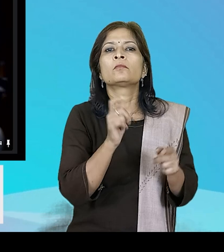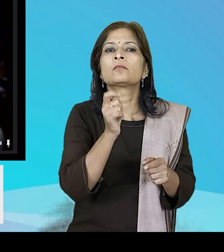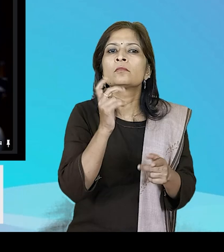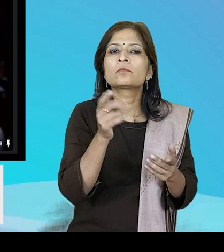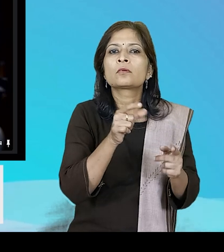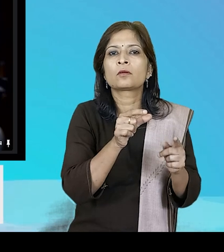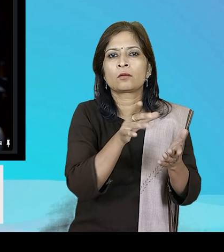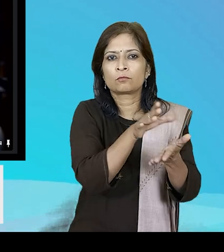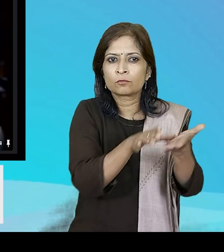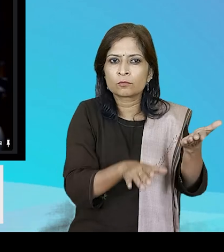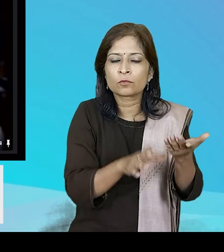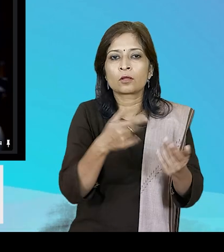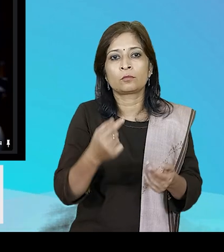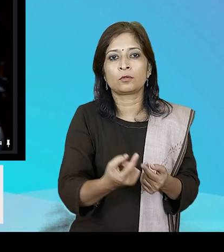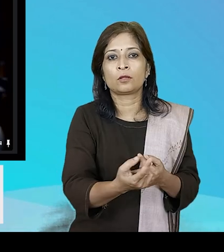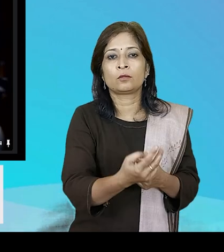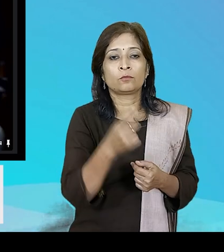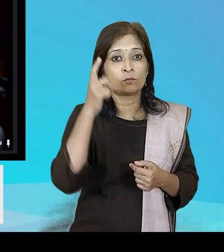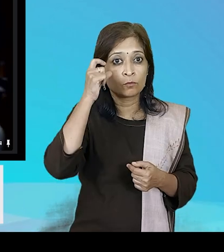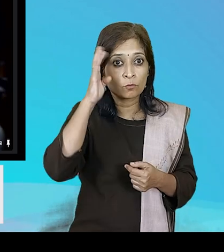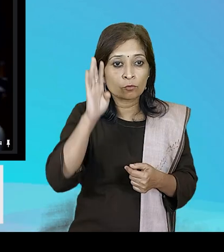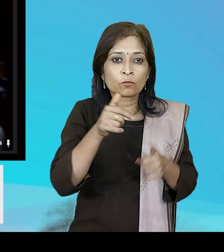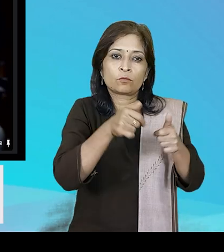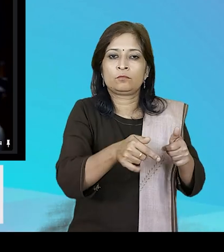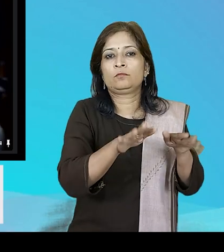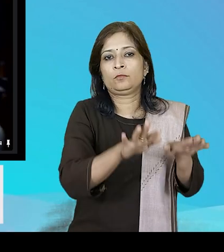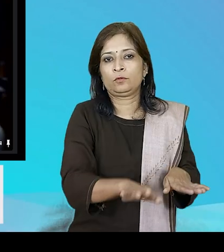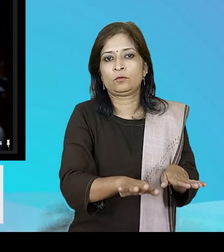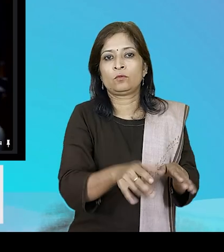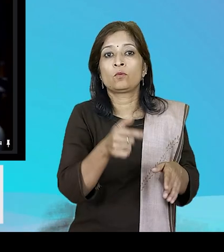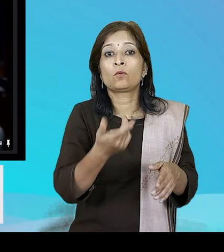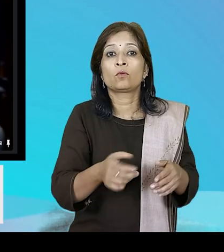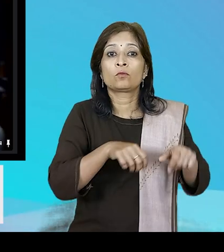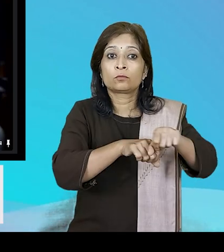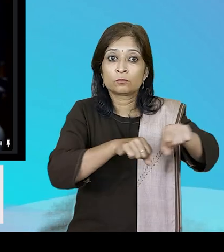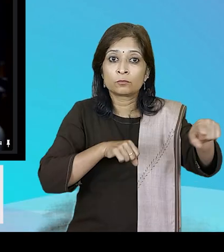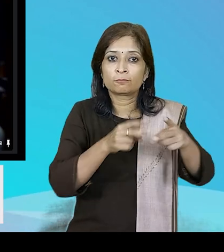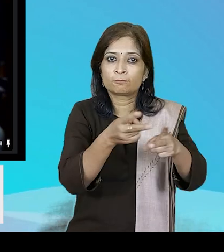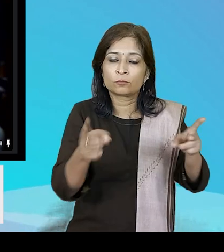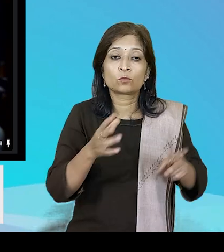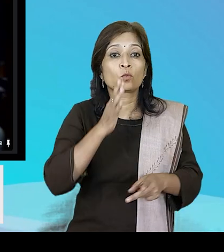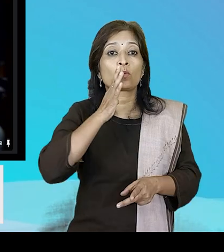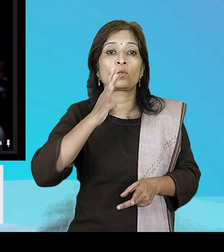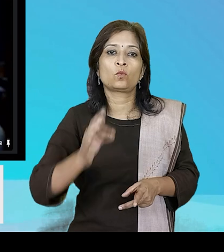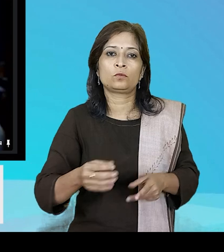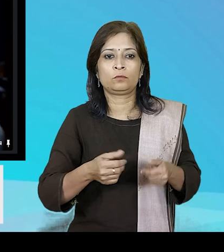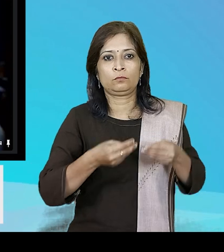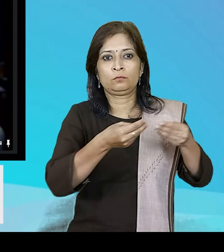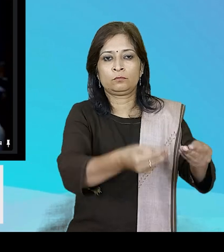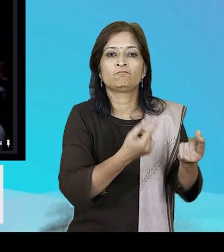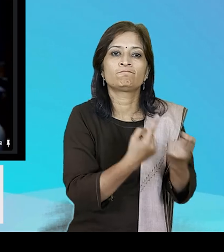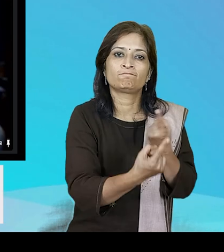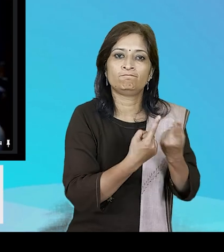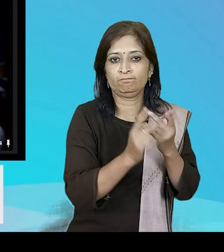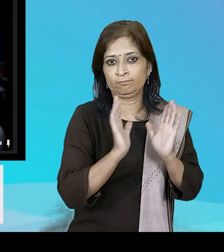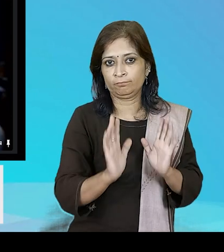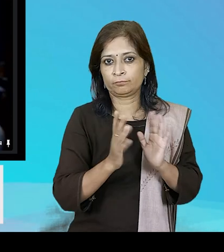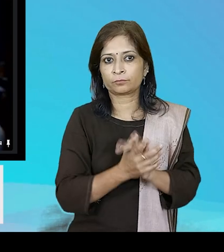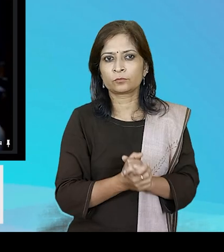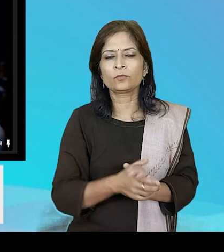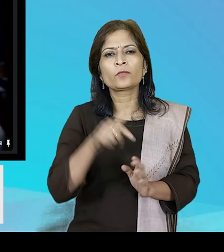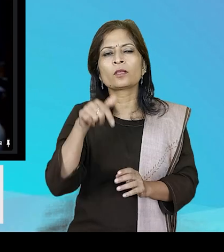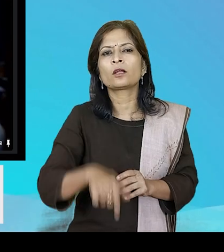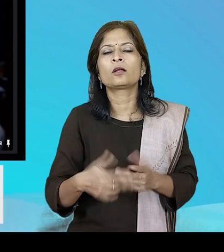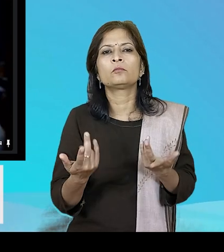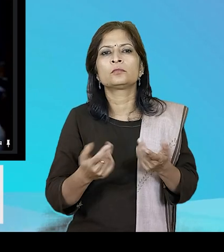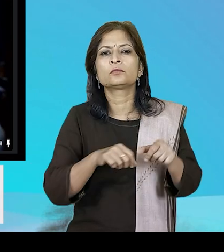your application, what we do is we take your photograph and your biometrics and verify the original of your documents. Okay, so